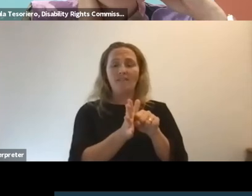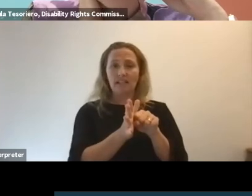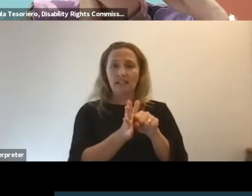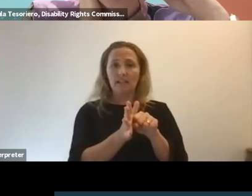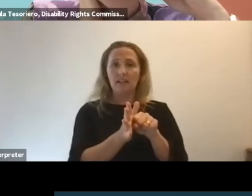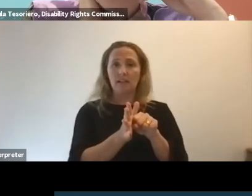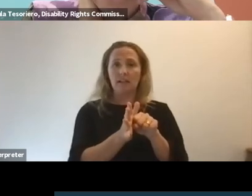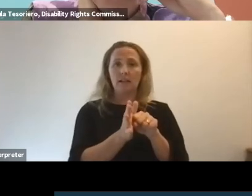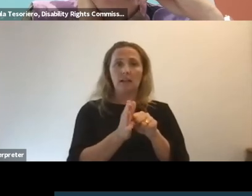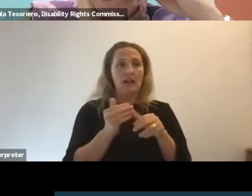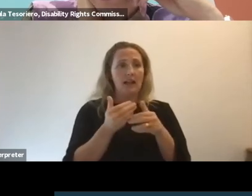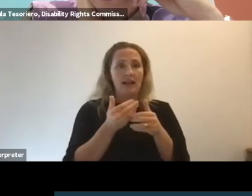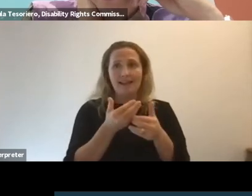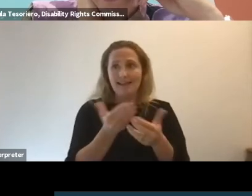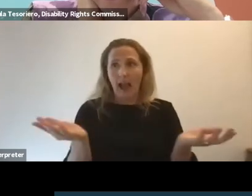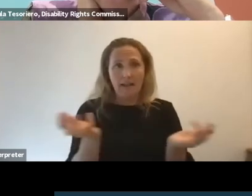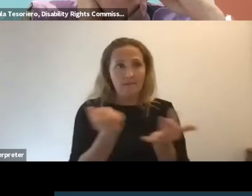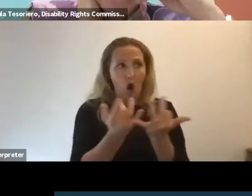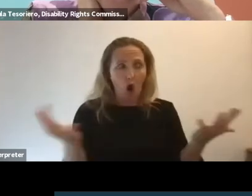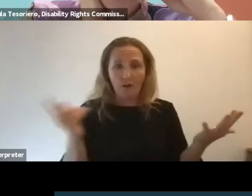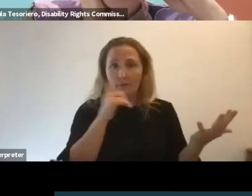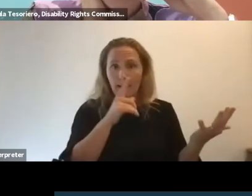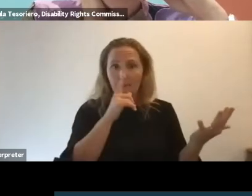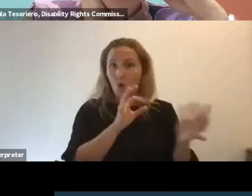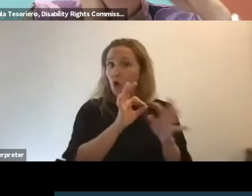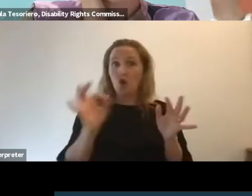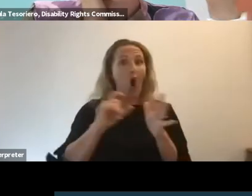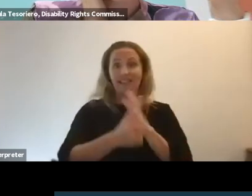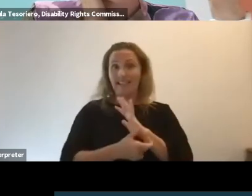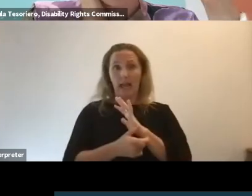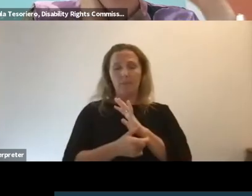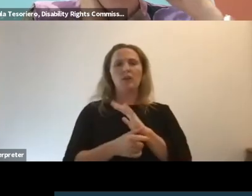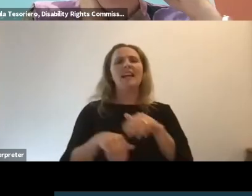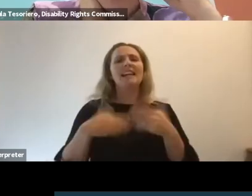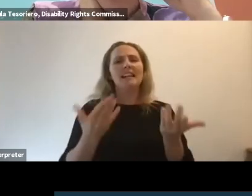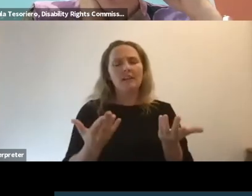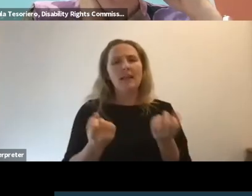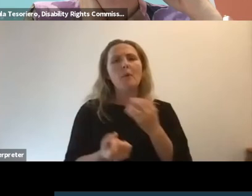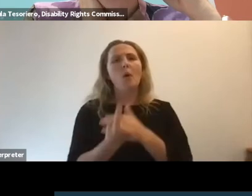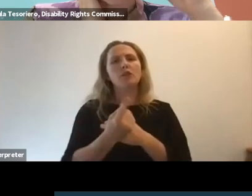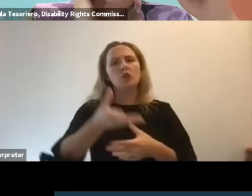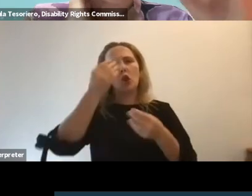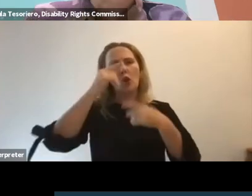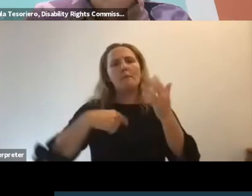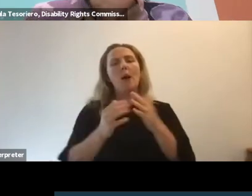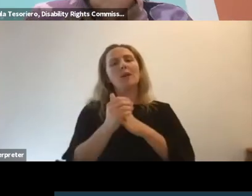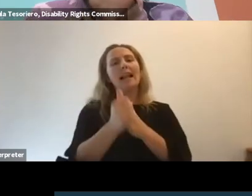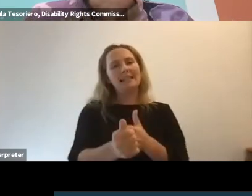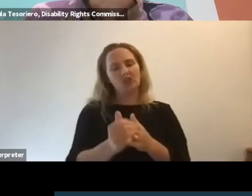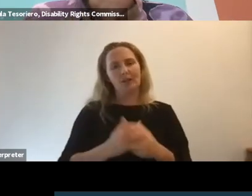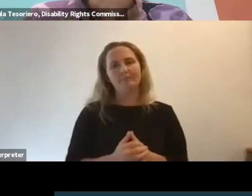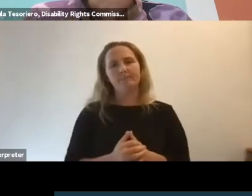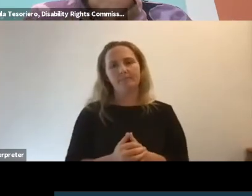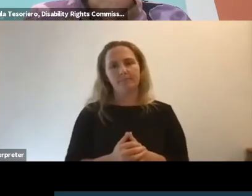gave many non-disabled people an opportunity to learn about leadership, I think, was that, you